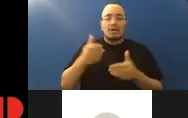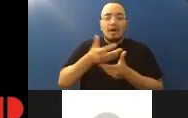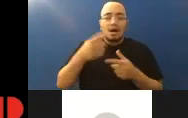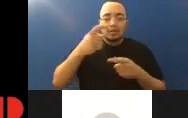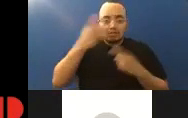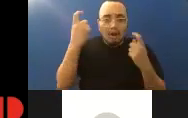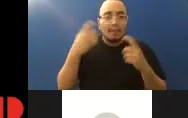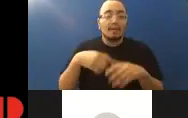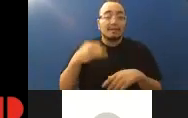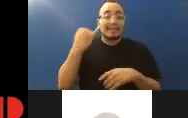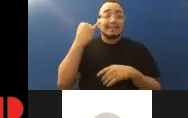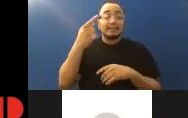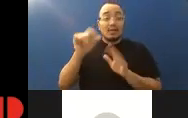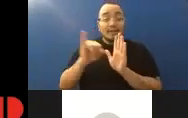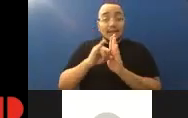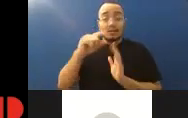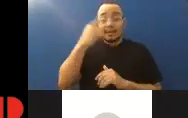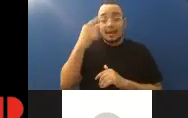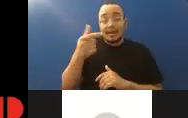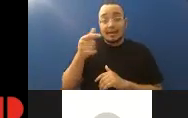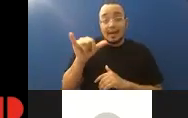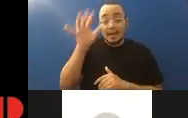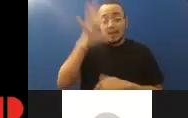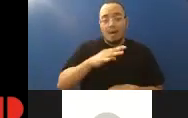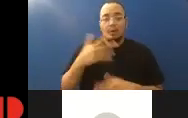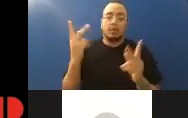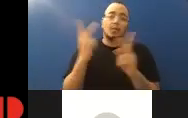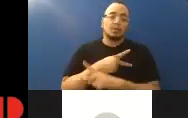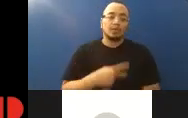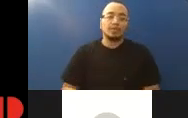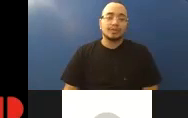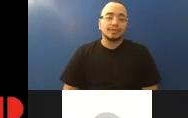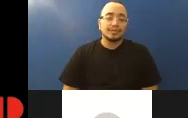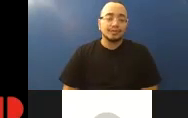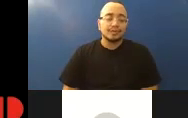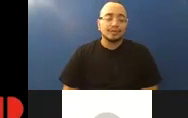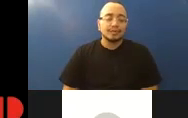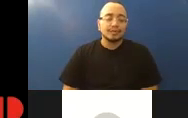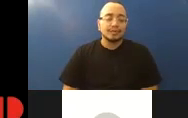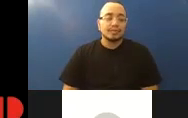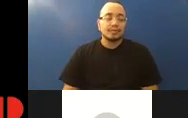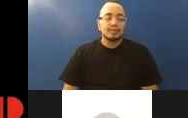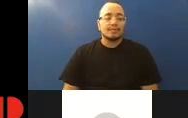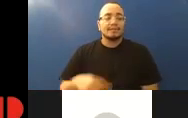Black gay male. When it comes to that, we are supposed to be more